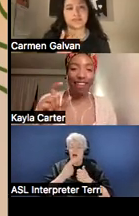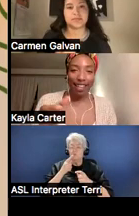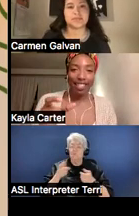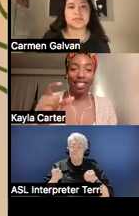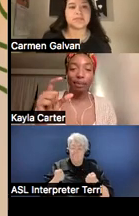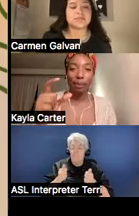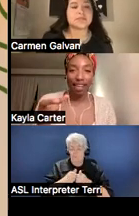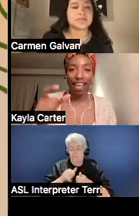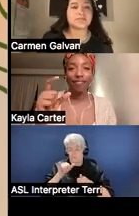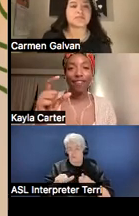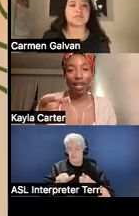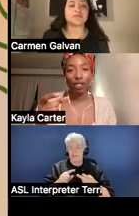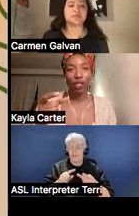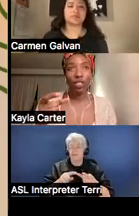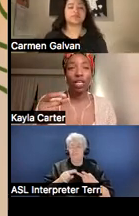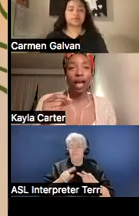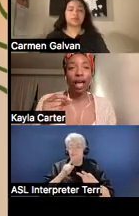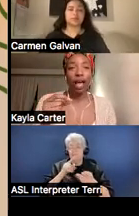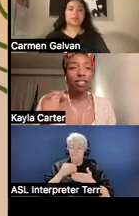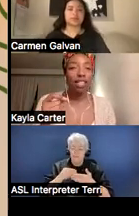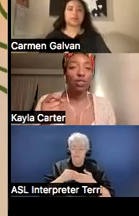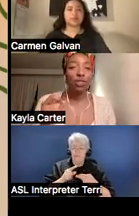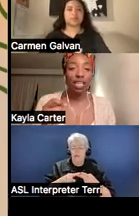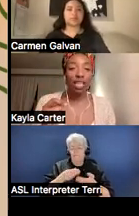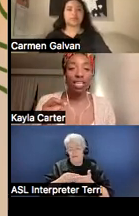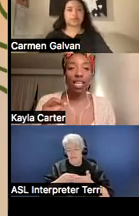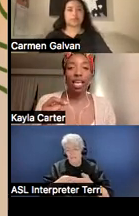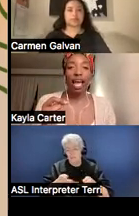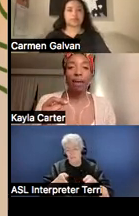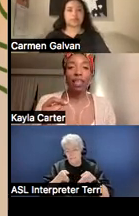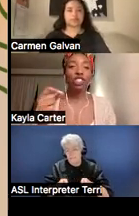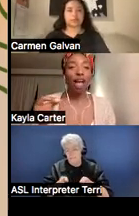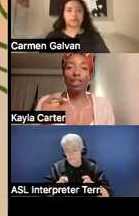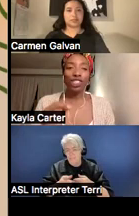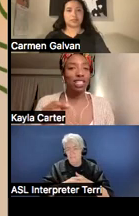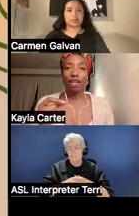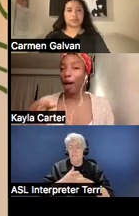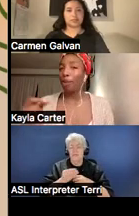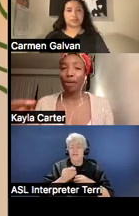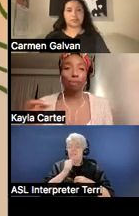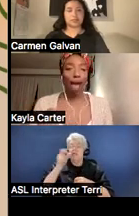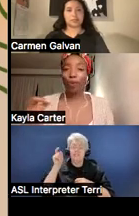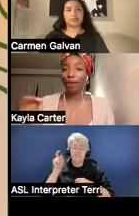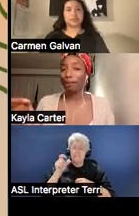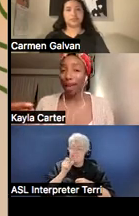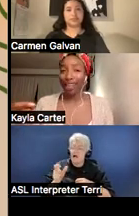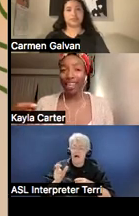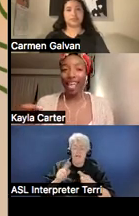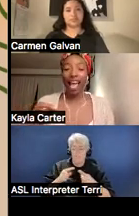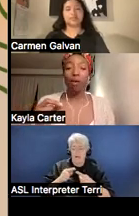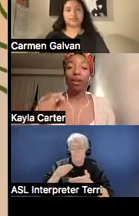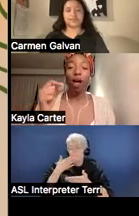that lack of access to the money and financial means that you need. It's not just about being bad with